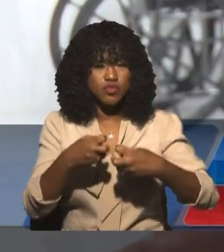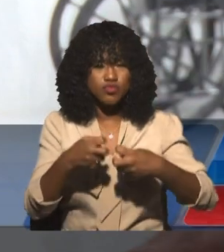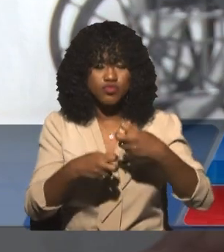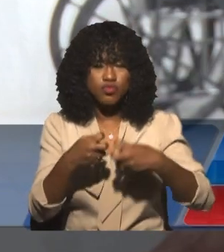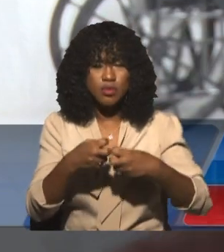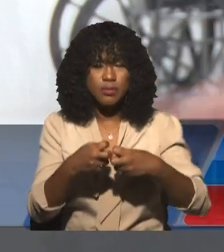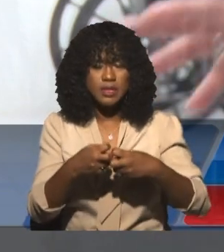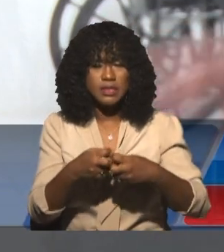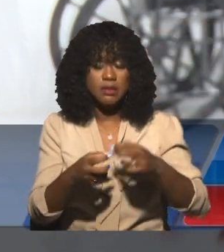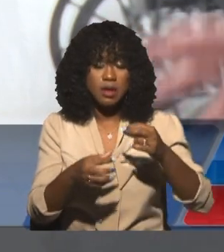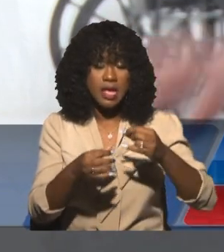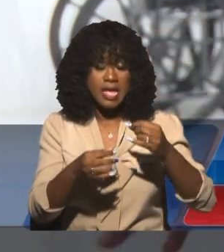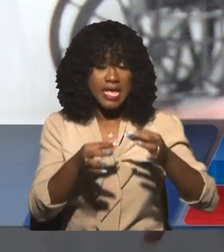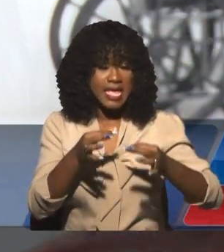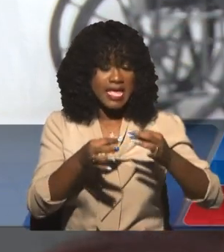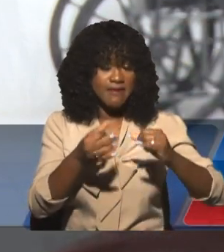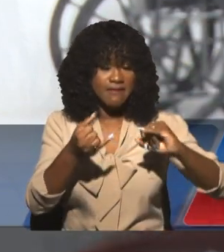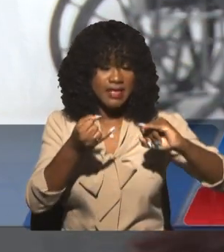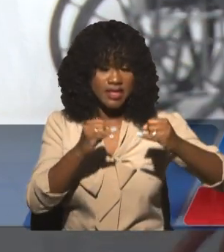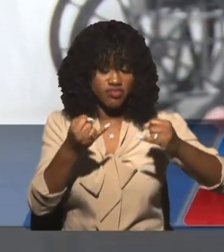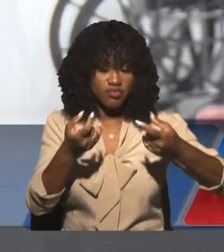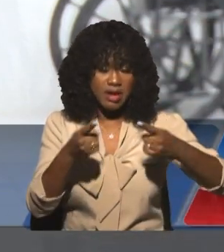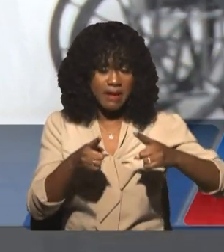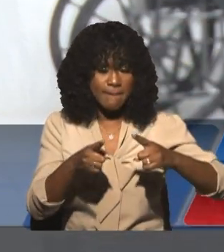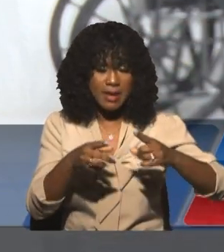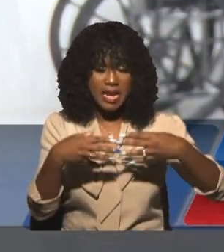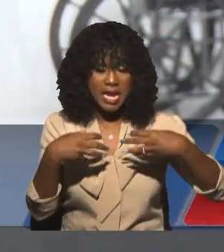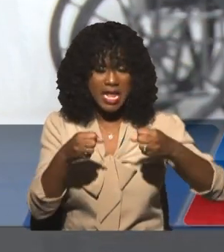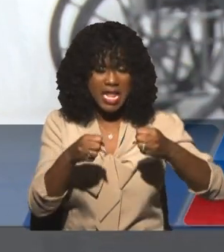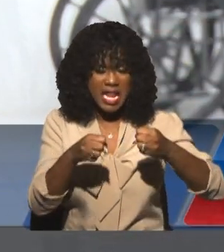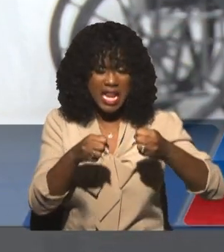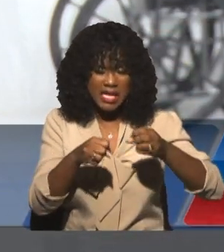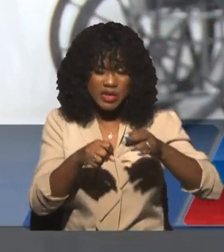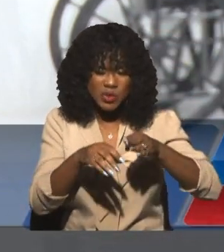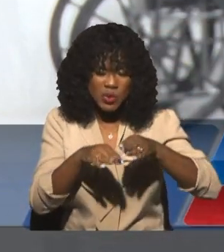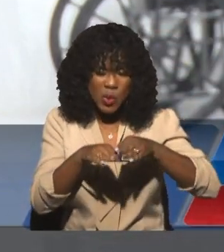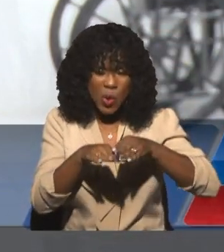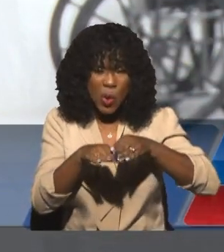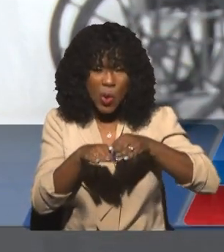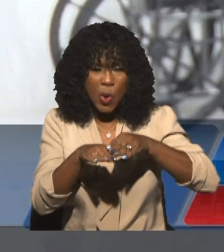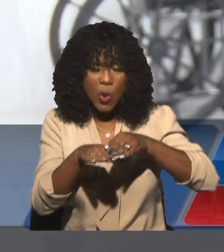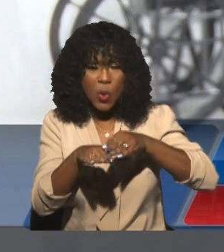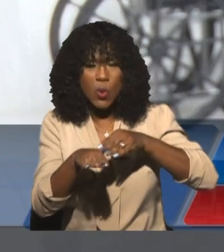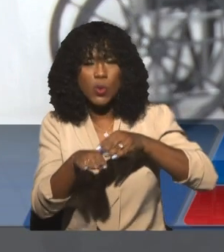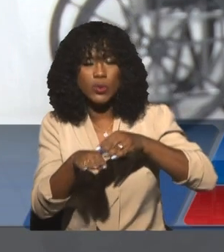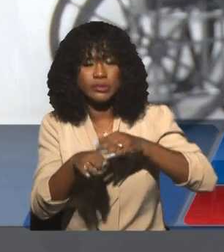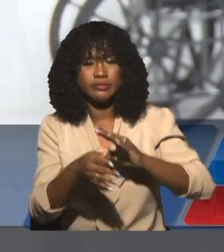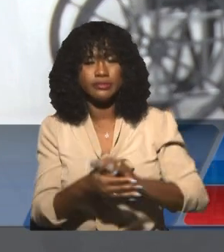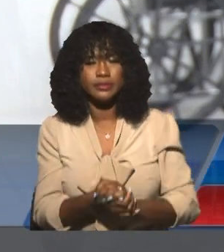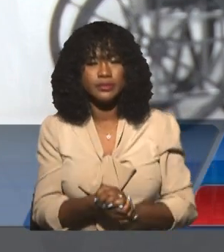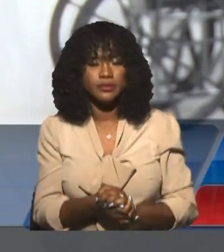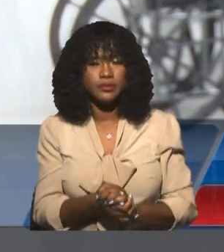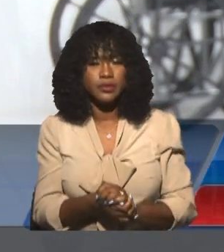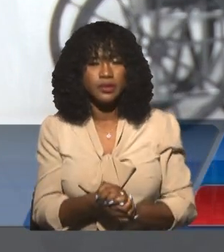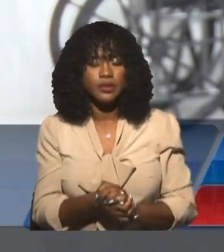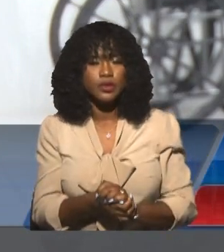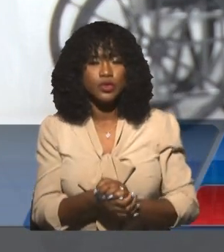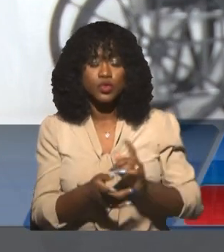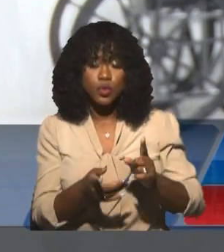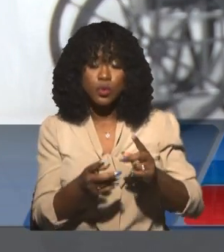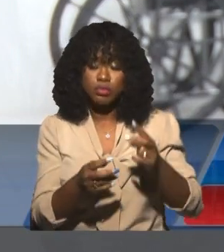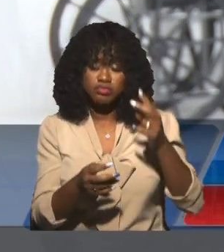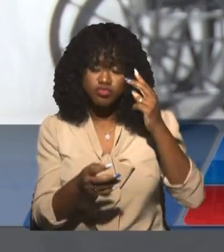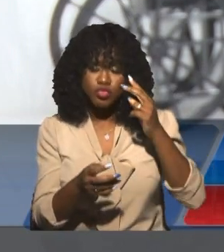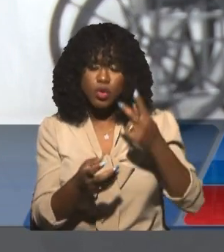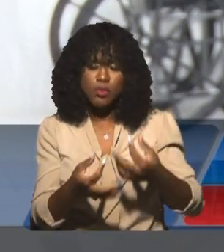result when injury happens, healing is very poor. And that kind of raises the understanding as to the important role oxygen plays